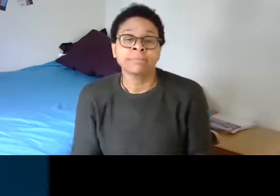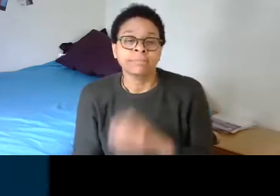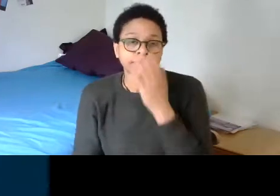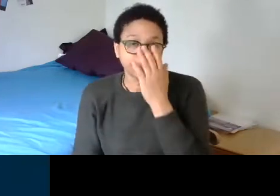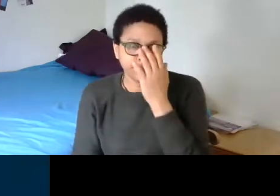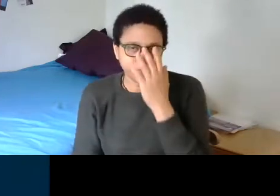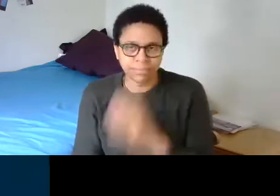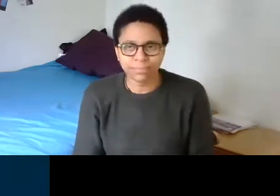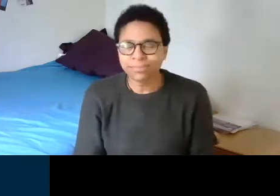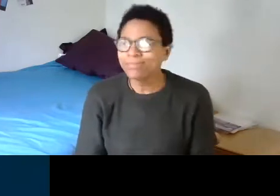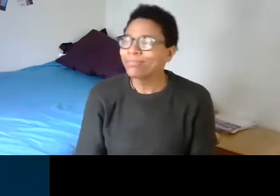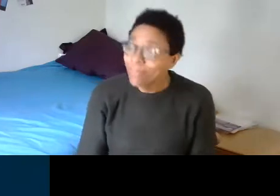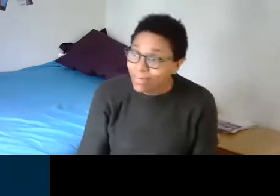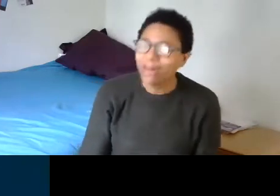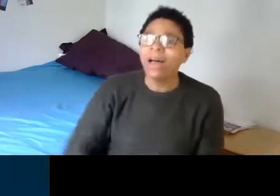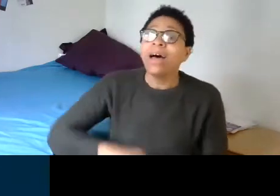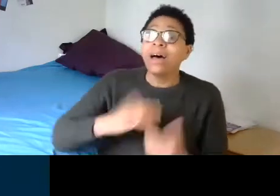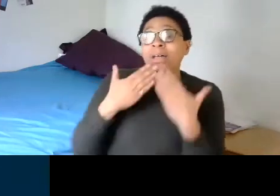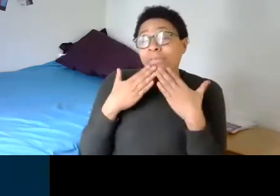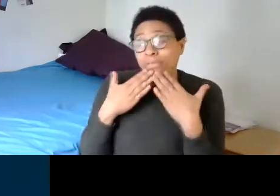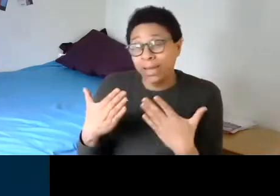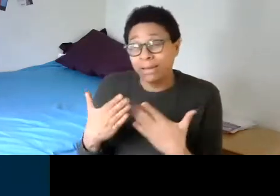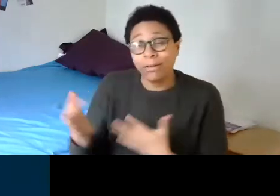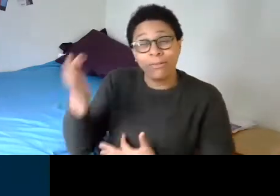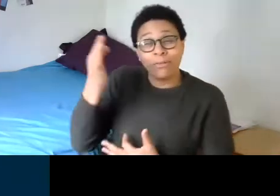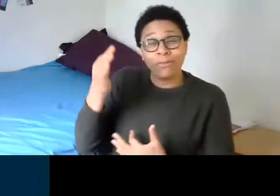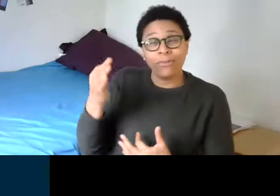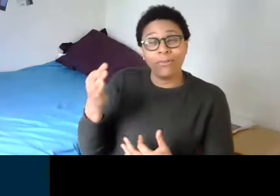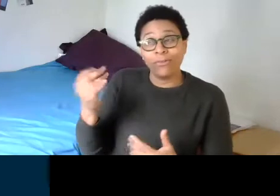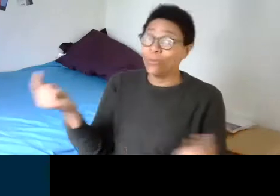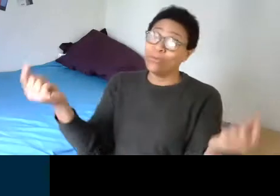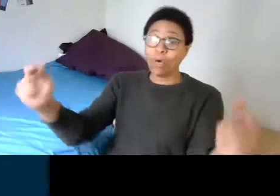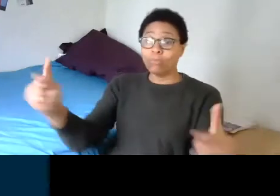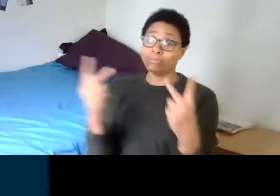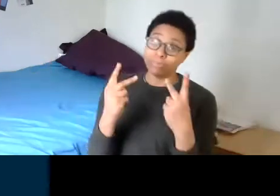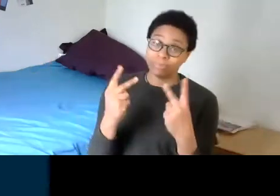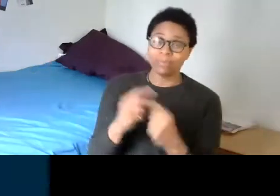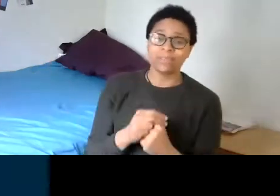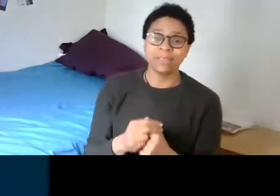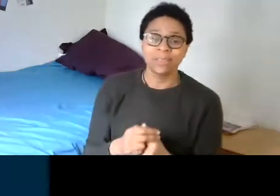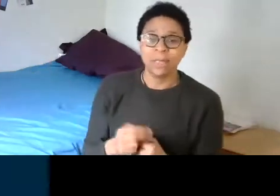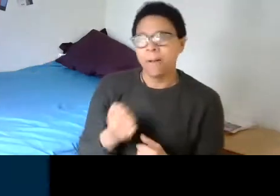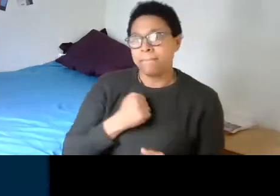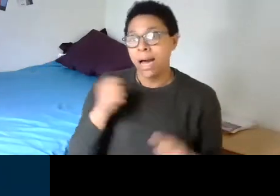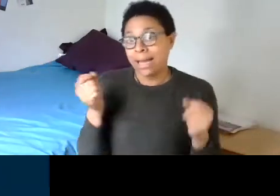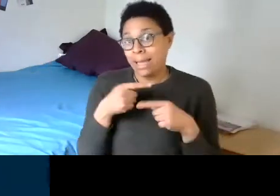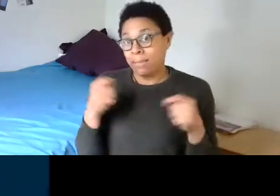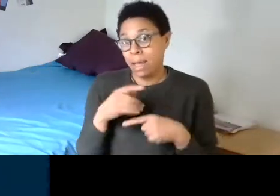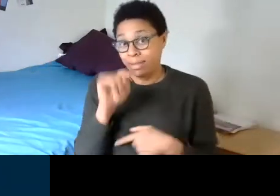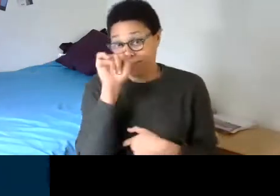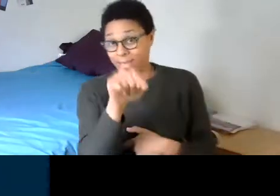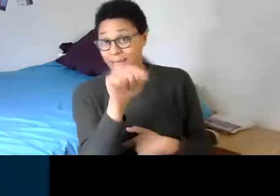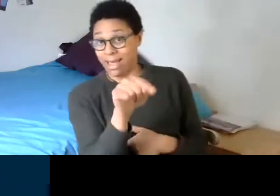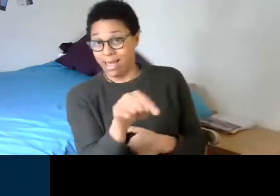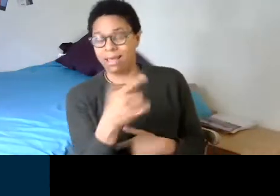So I just want to say thank you for attending. I just got a couple of emails on screen if you're interested. So if you want to know more about the collections in general, you